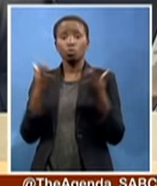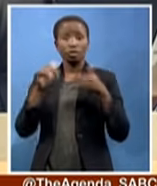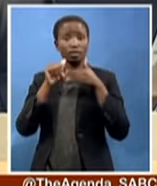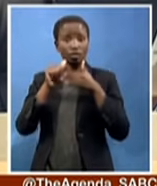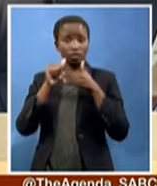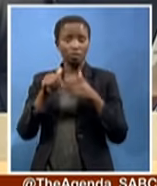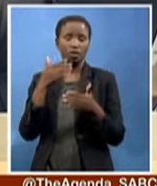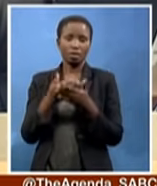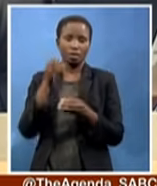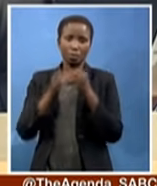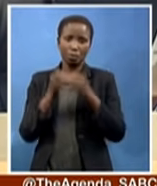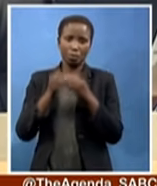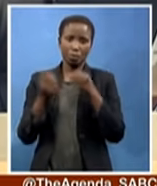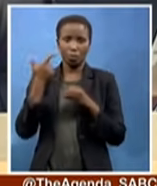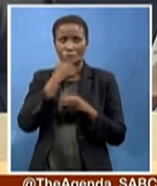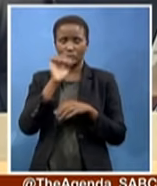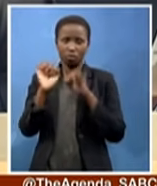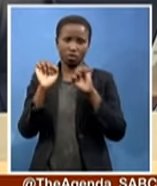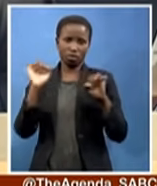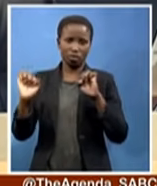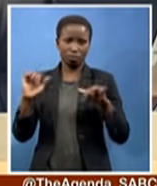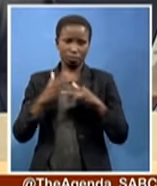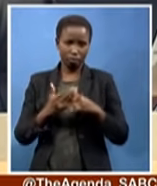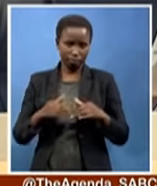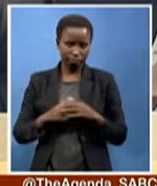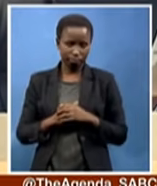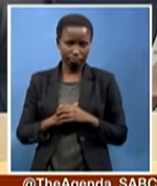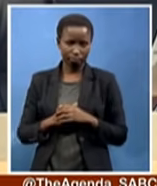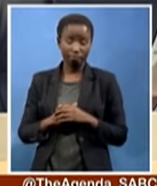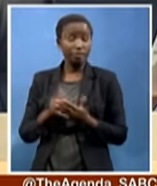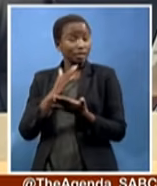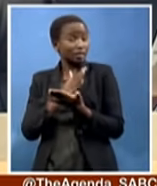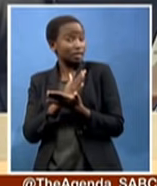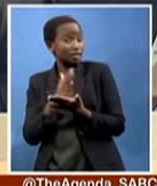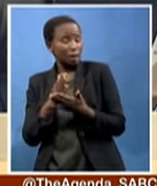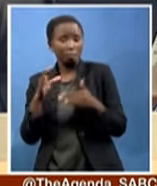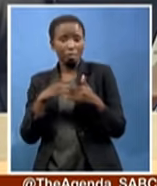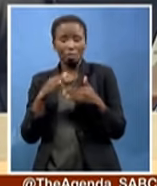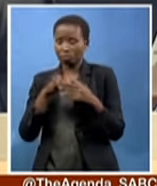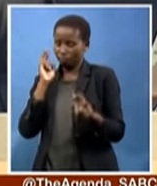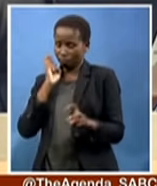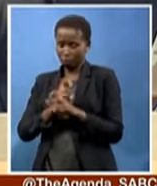Such members who do not step aside may be summarily suspended.